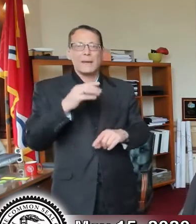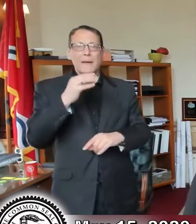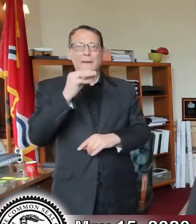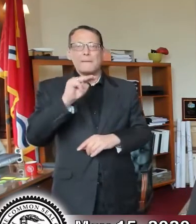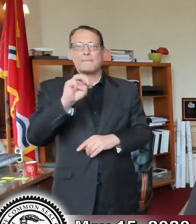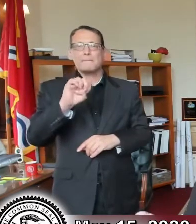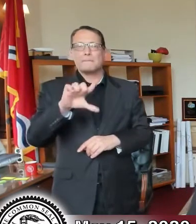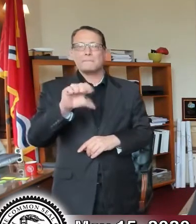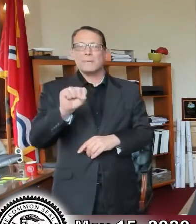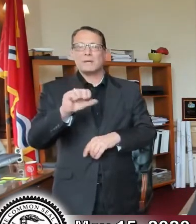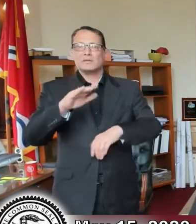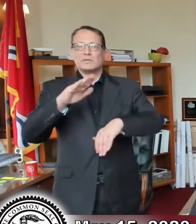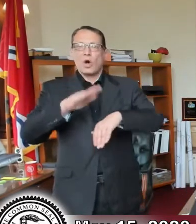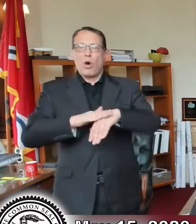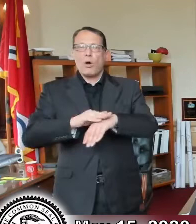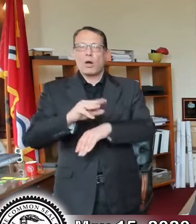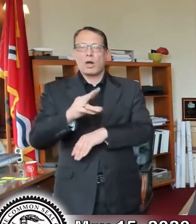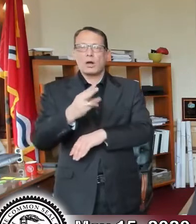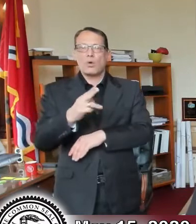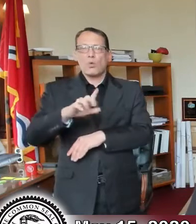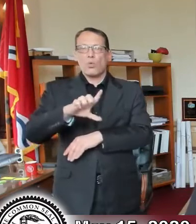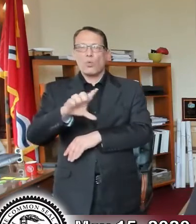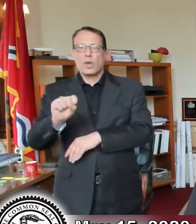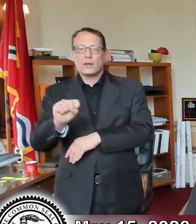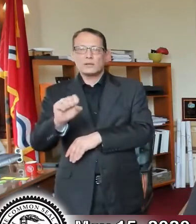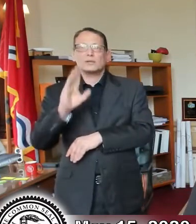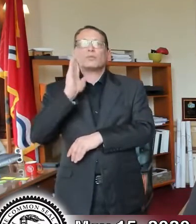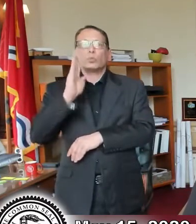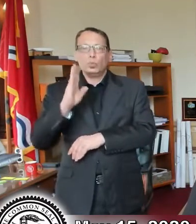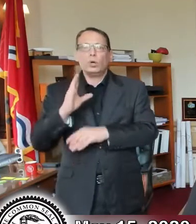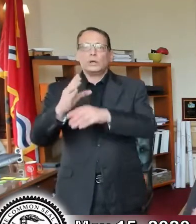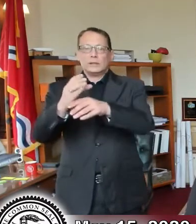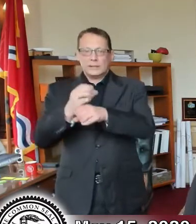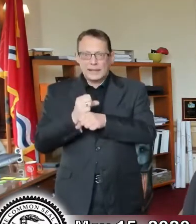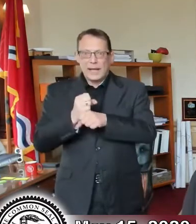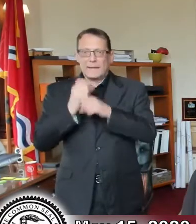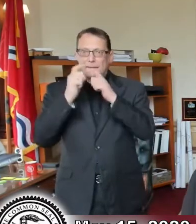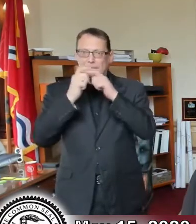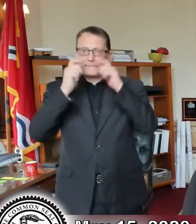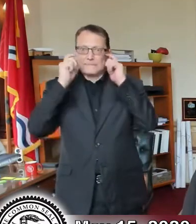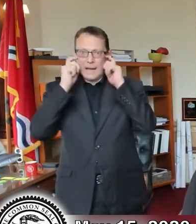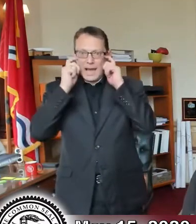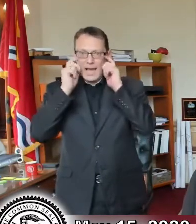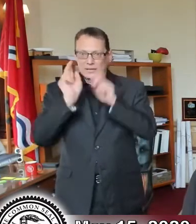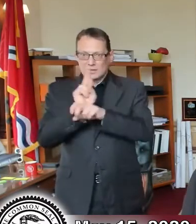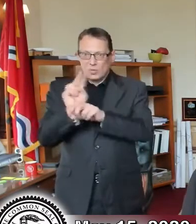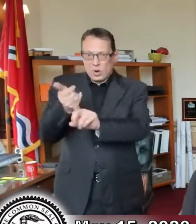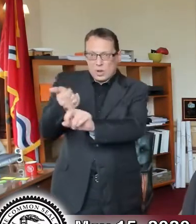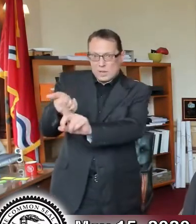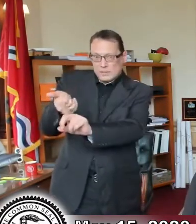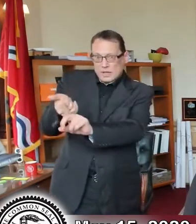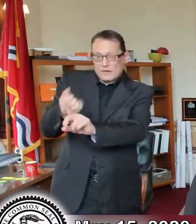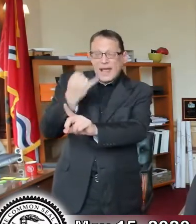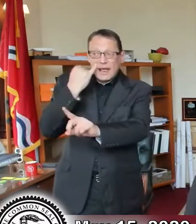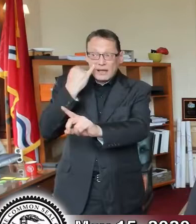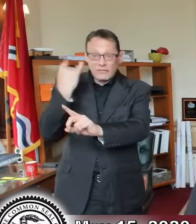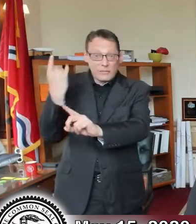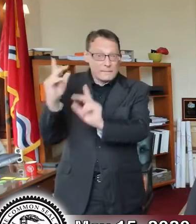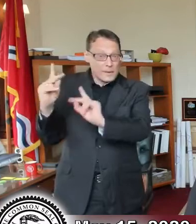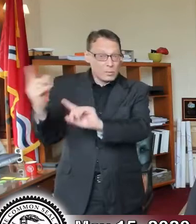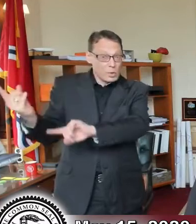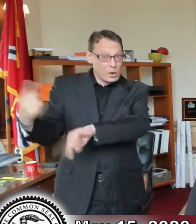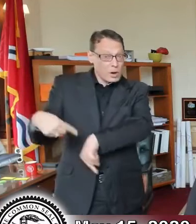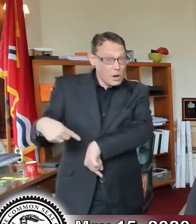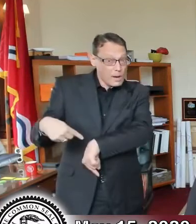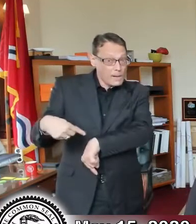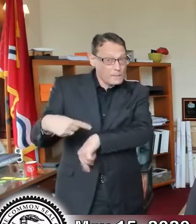Wheels will get a small pack of masks with an instruction to they should wear it themselves, and if they do have any visitors at all, some of these